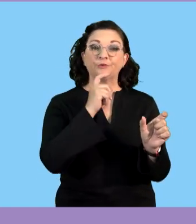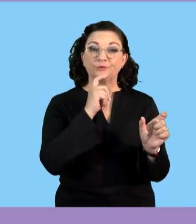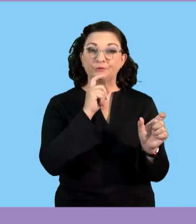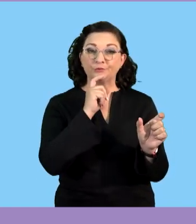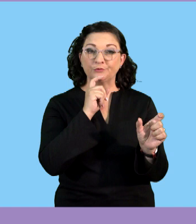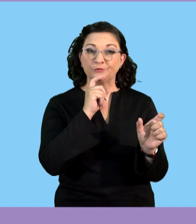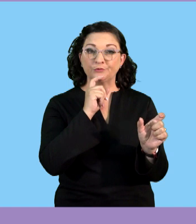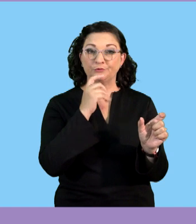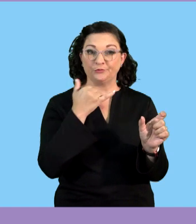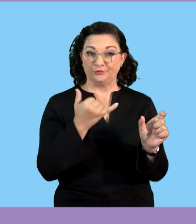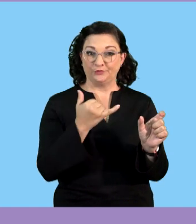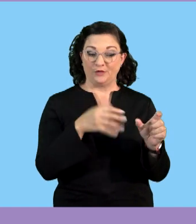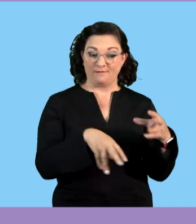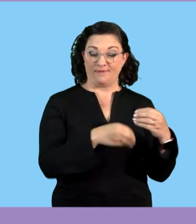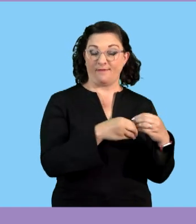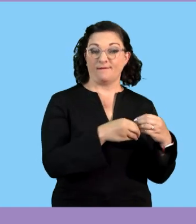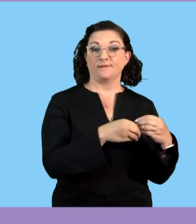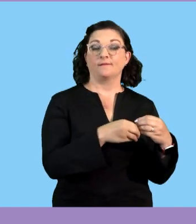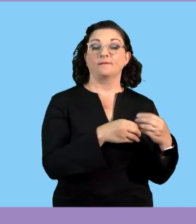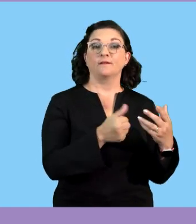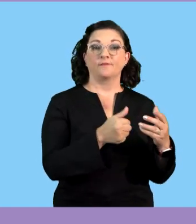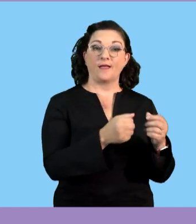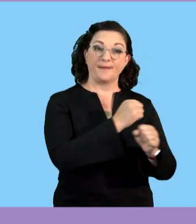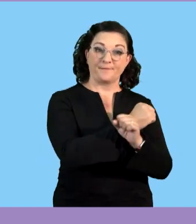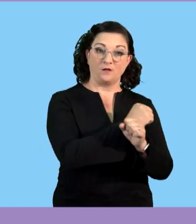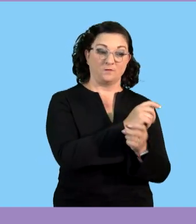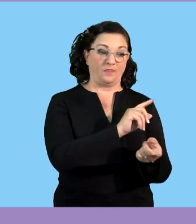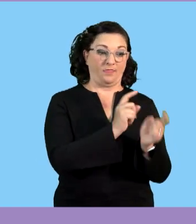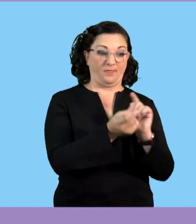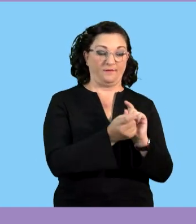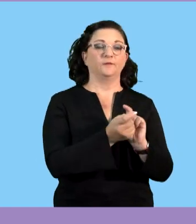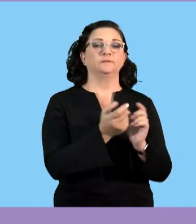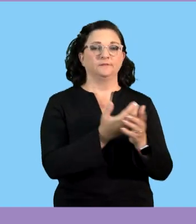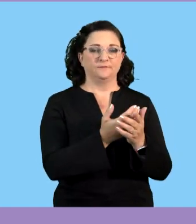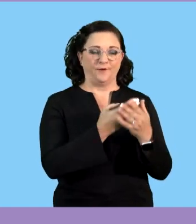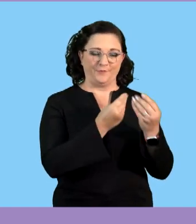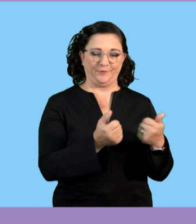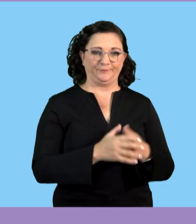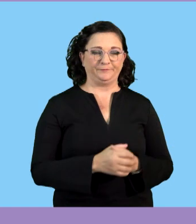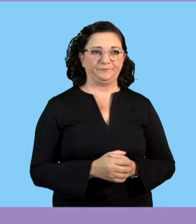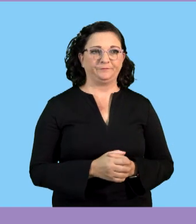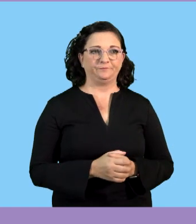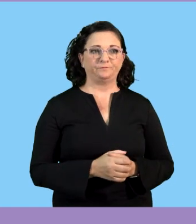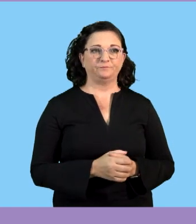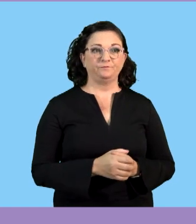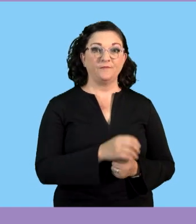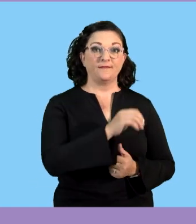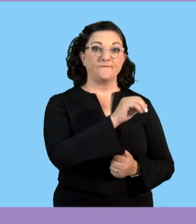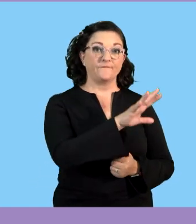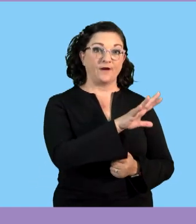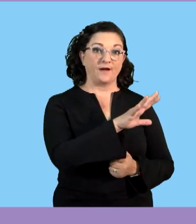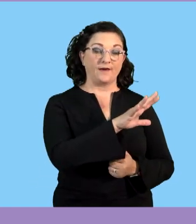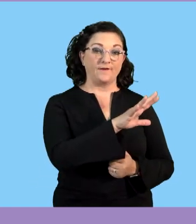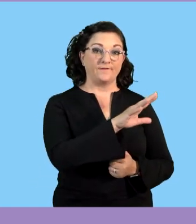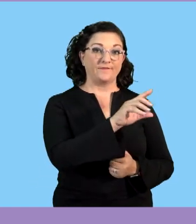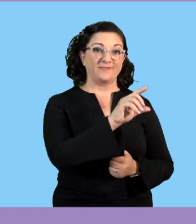our additive and multiplicative inverses to solve for these equations. We have there 5x plus